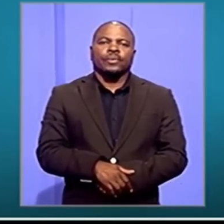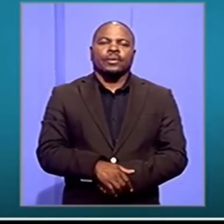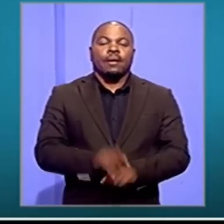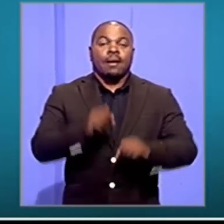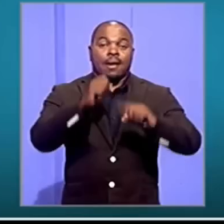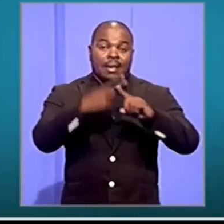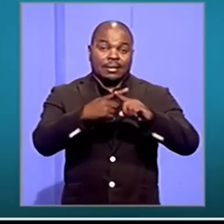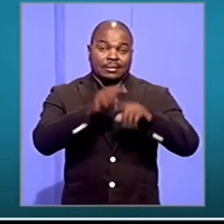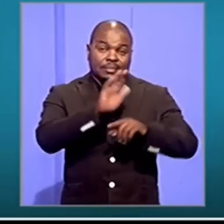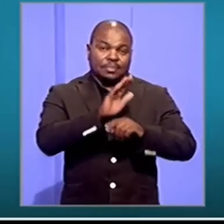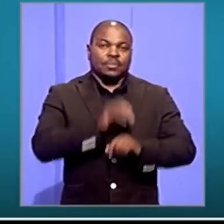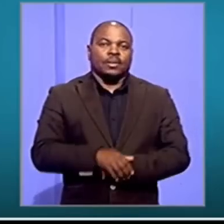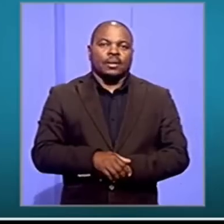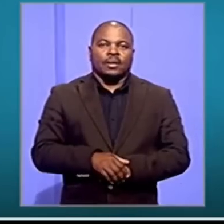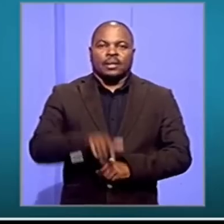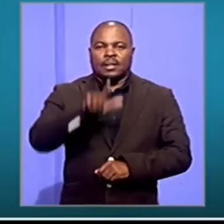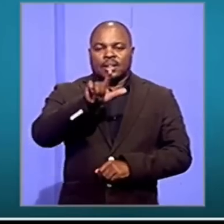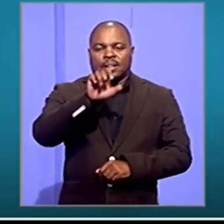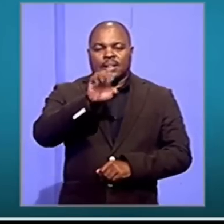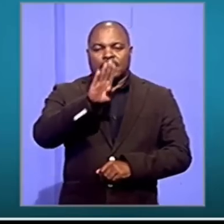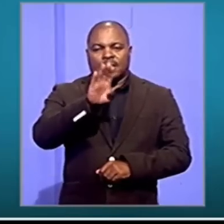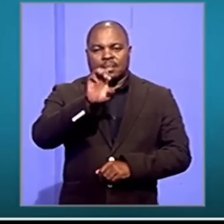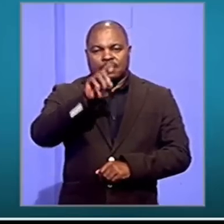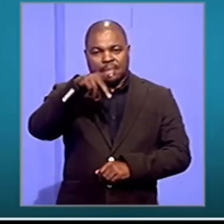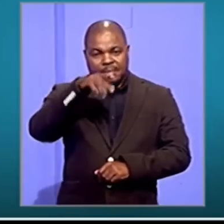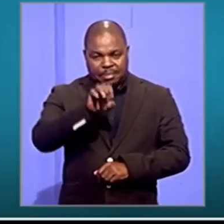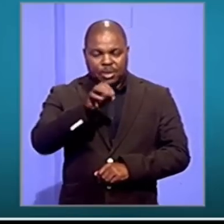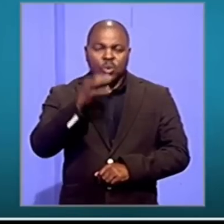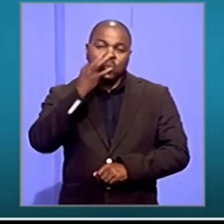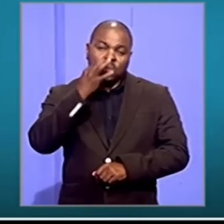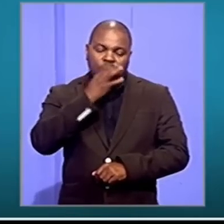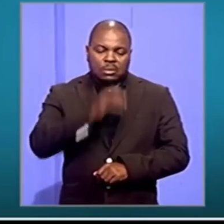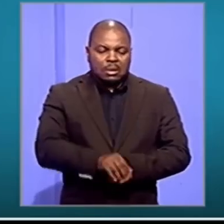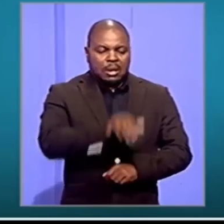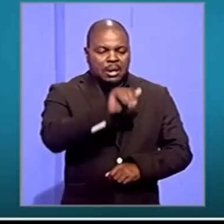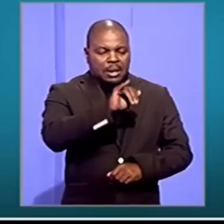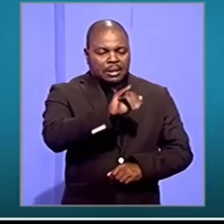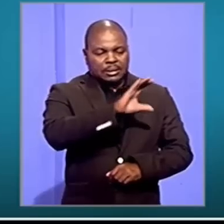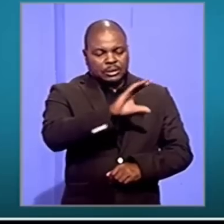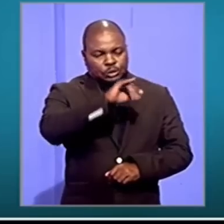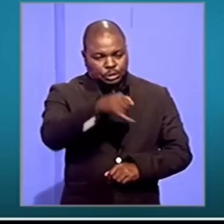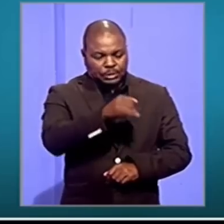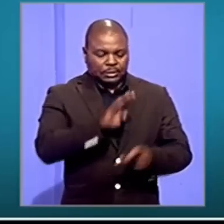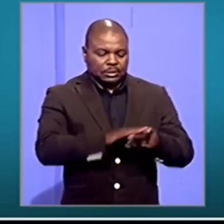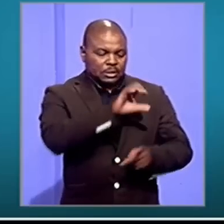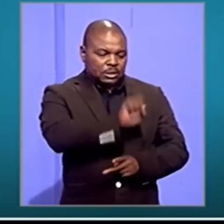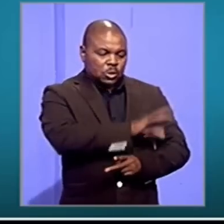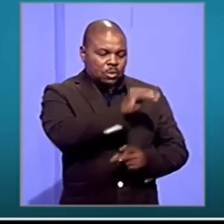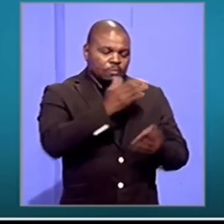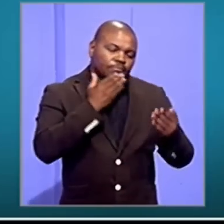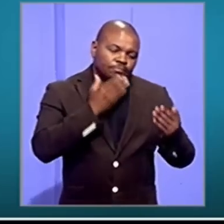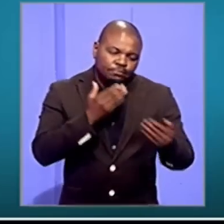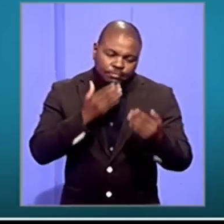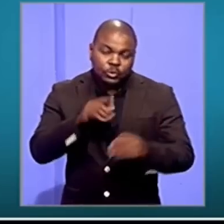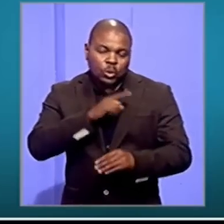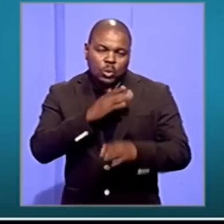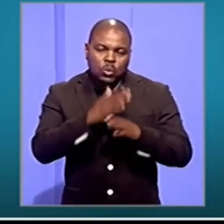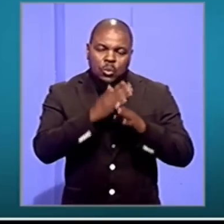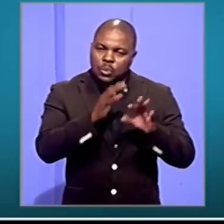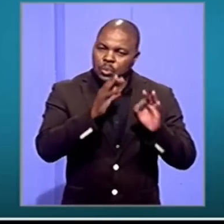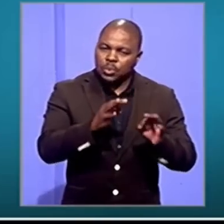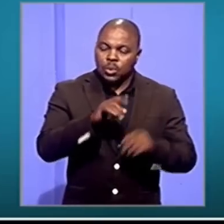Letlakaleng la X Evelyn Lebepe o re re leboga ICJ le Afrika Borwa ka go dira mošomo o mobotse wa